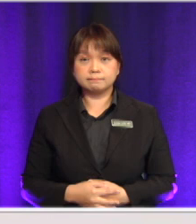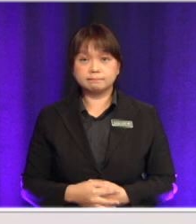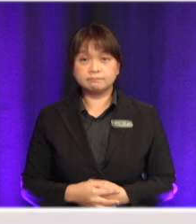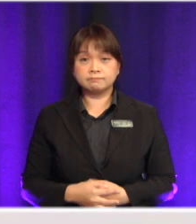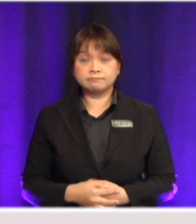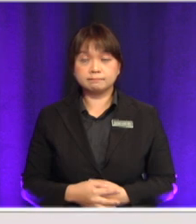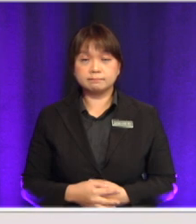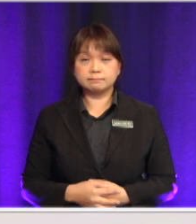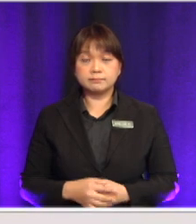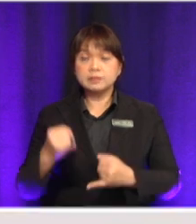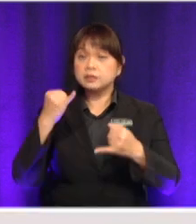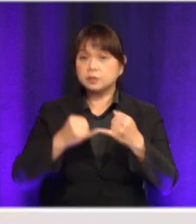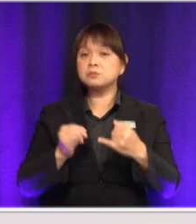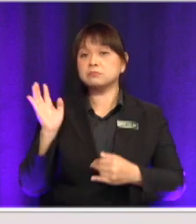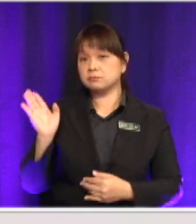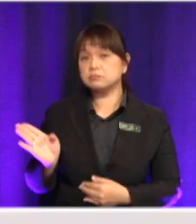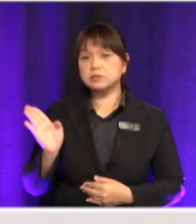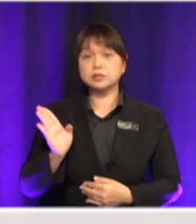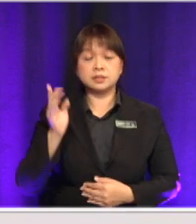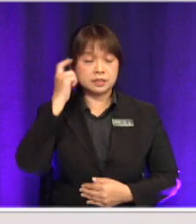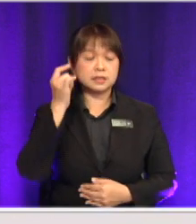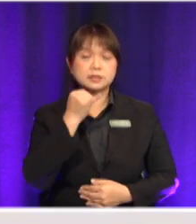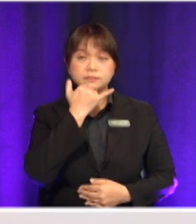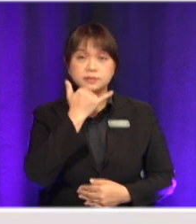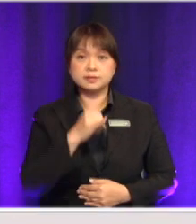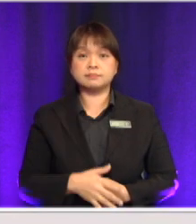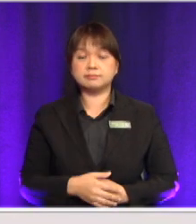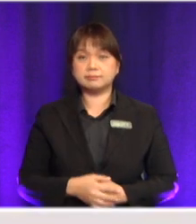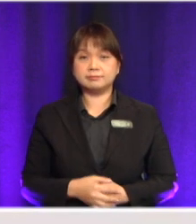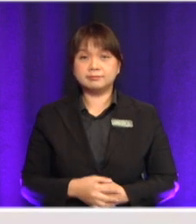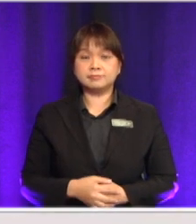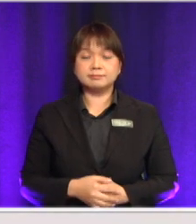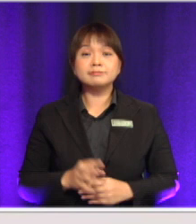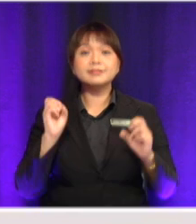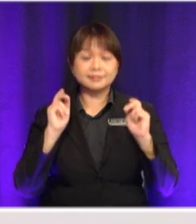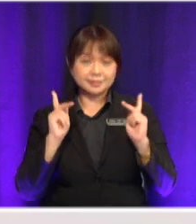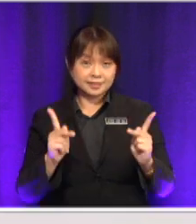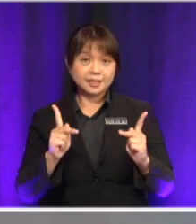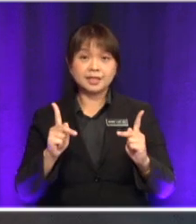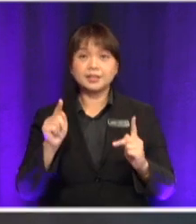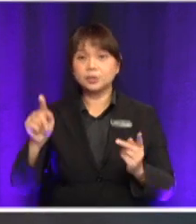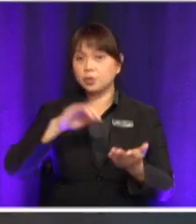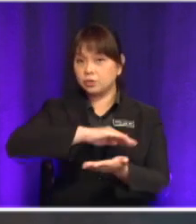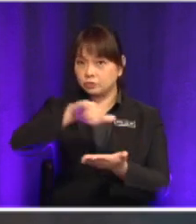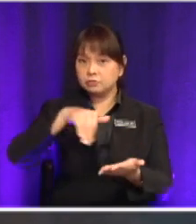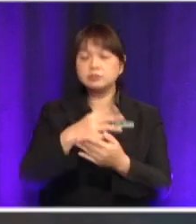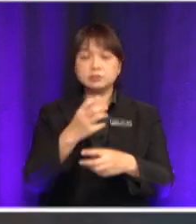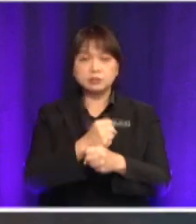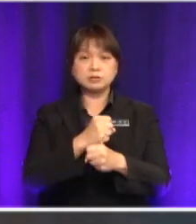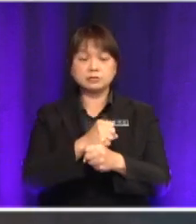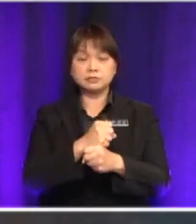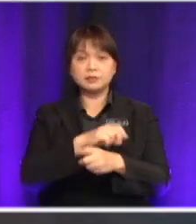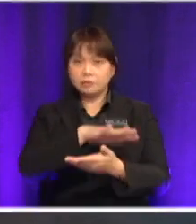is false. The last one you think is false, you are correct because it is false. Okay, they got everything on the dot despite being teased by